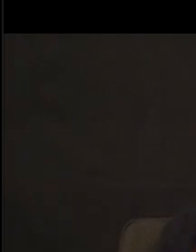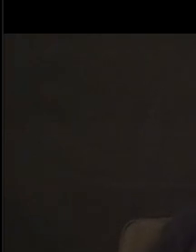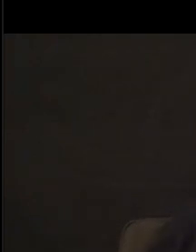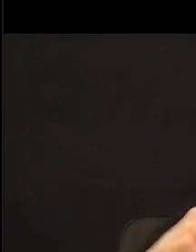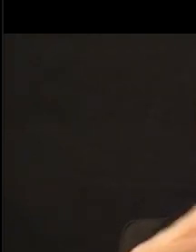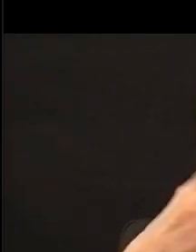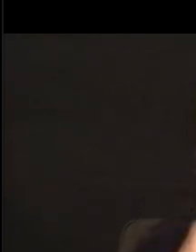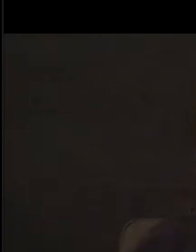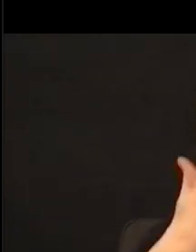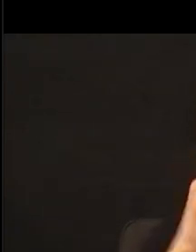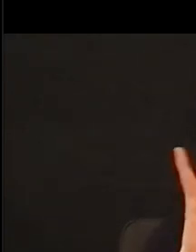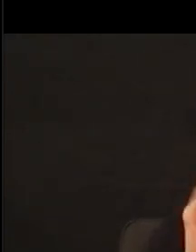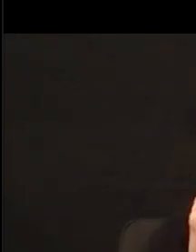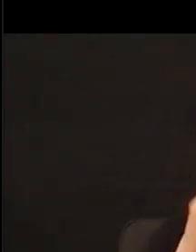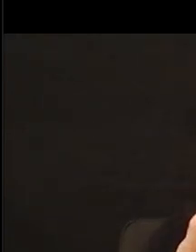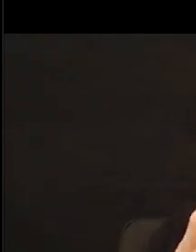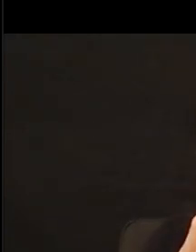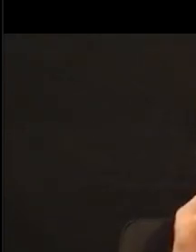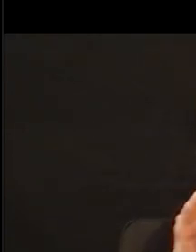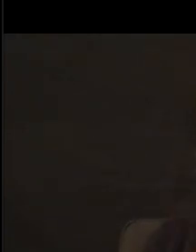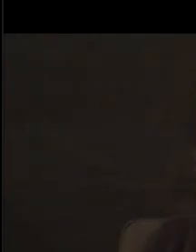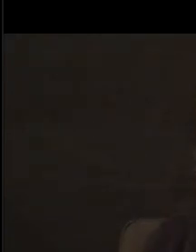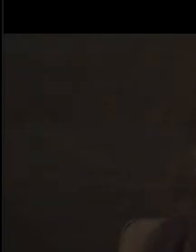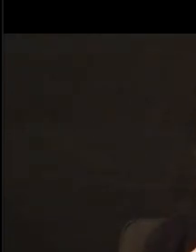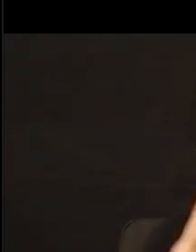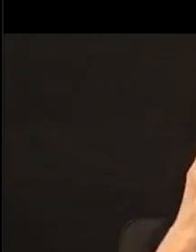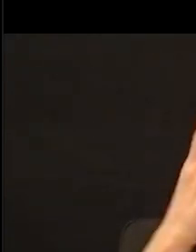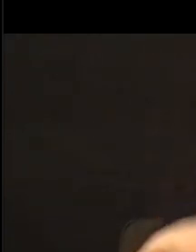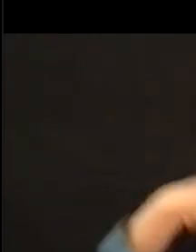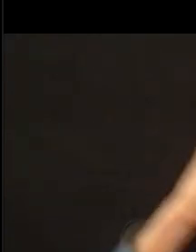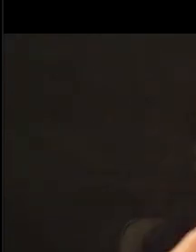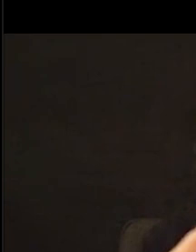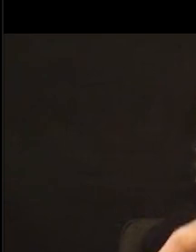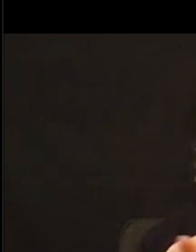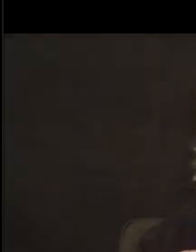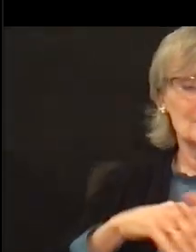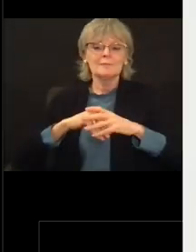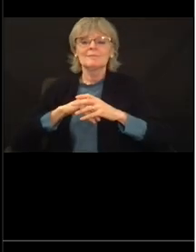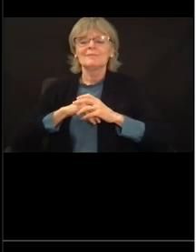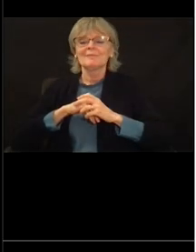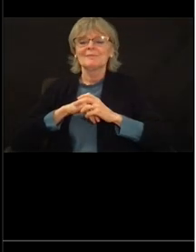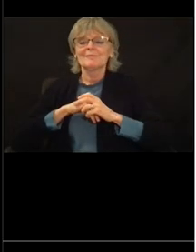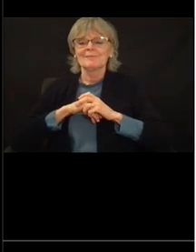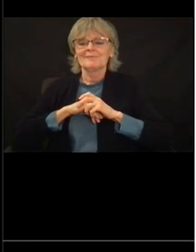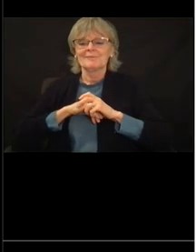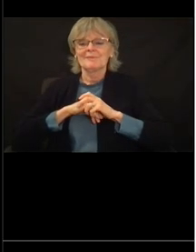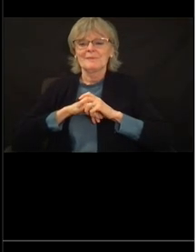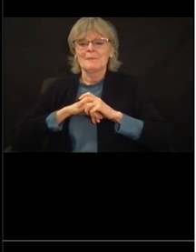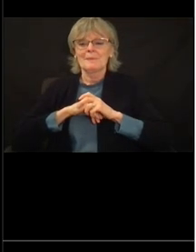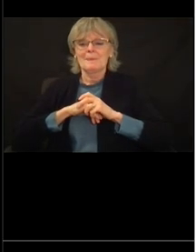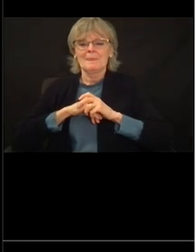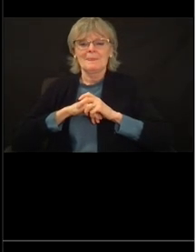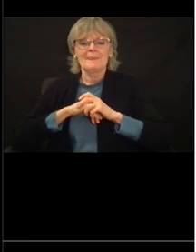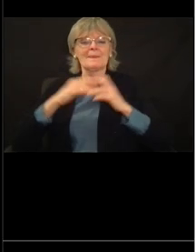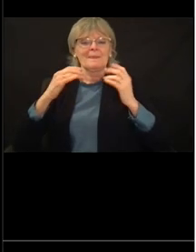fish because that's what they're going to encounter out in the ocean. Okay, I'm going to share my screen